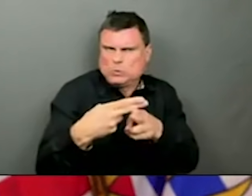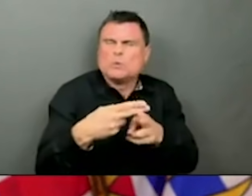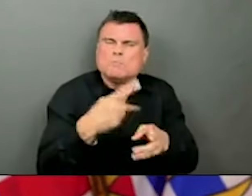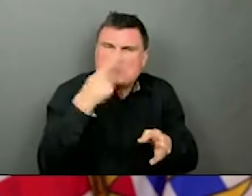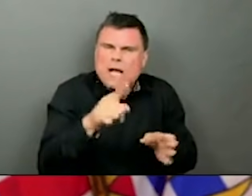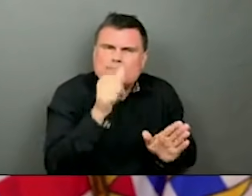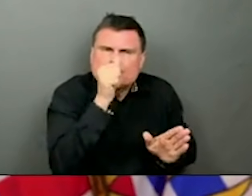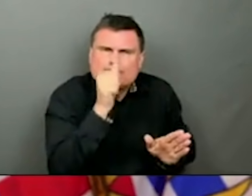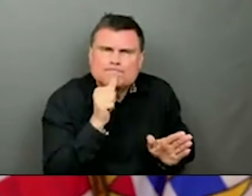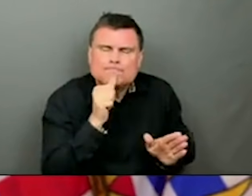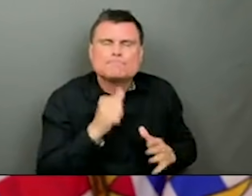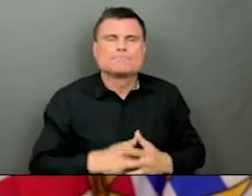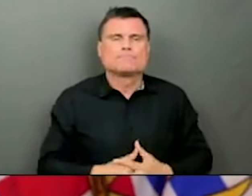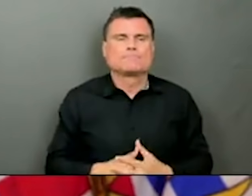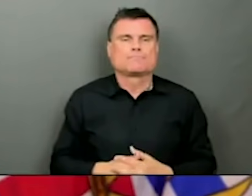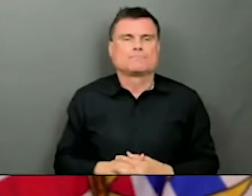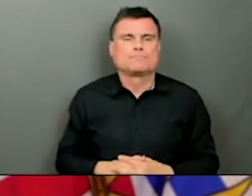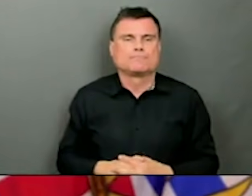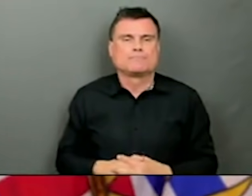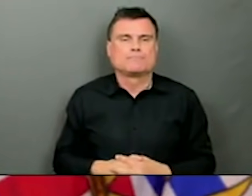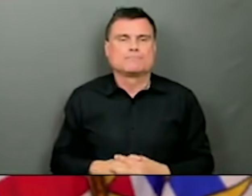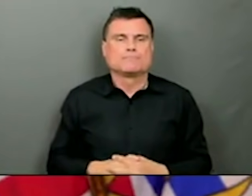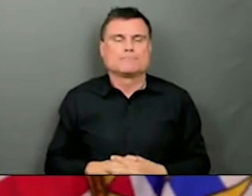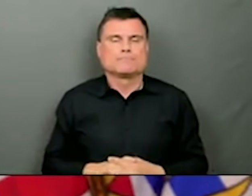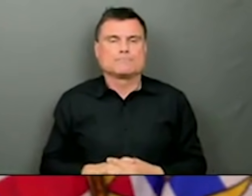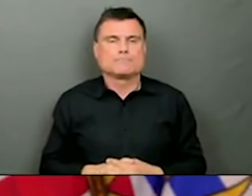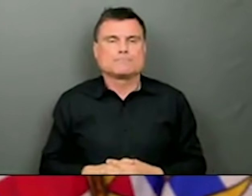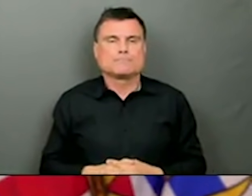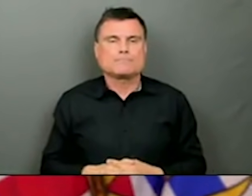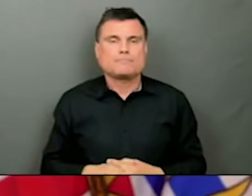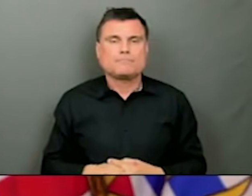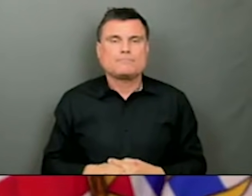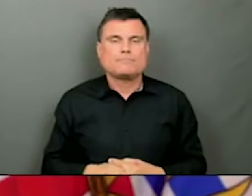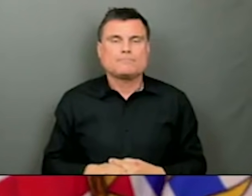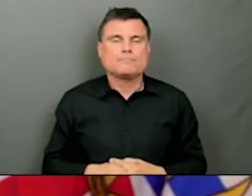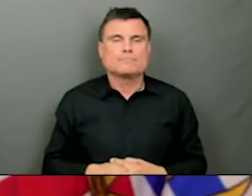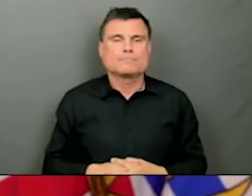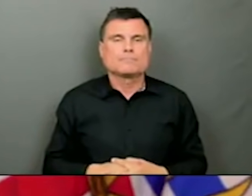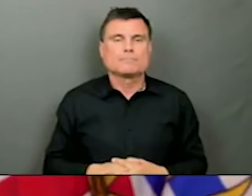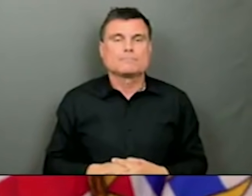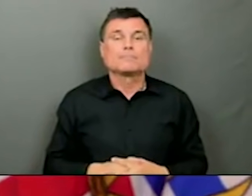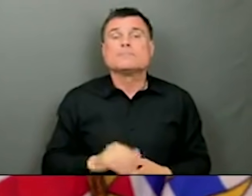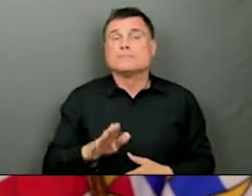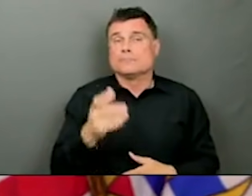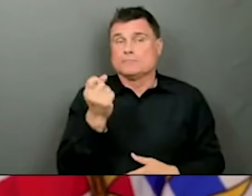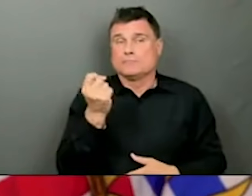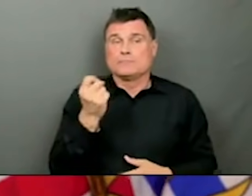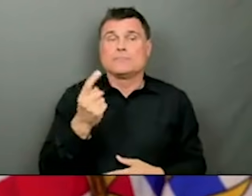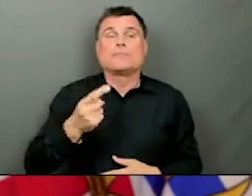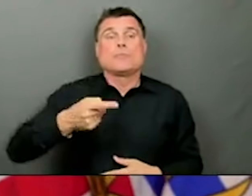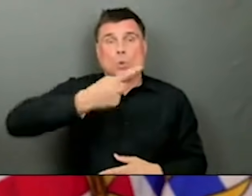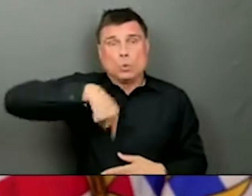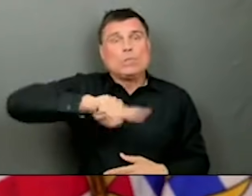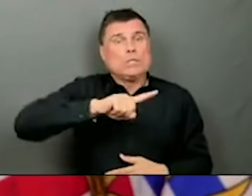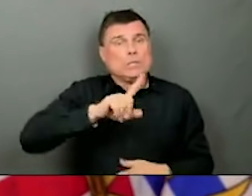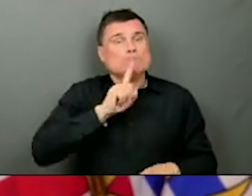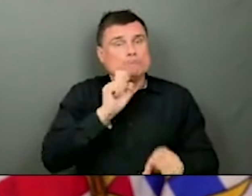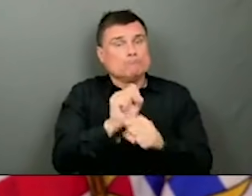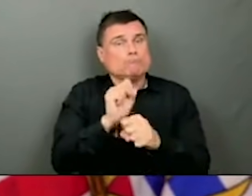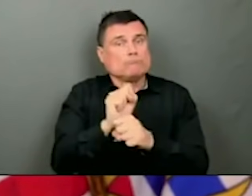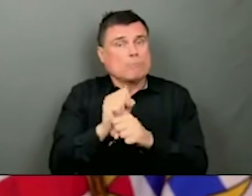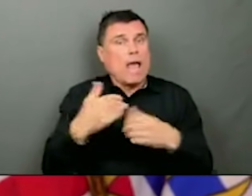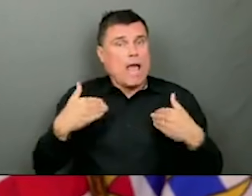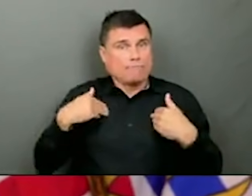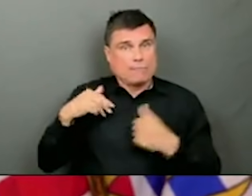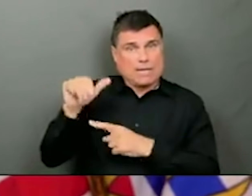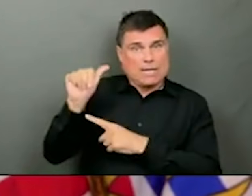options of receiving the second dose of AstraZeneca, and we have stocks coming in to be able to support that. Or you can